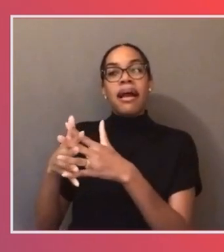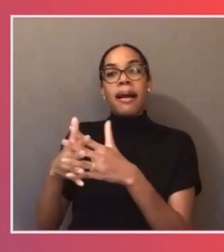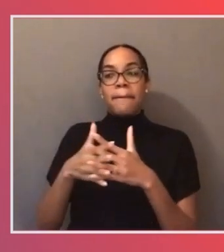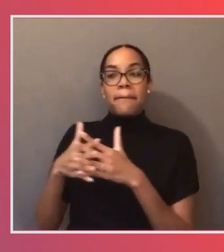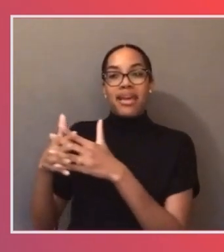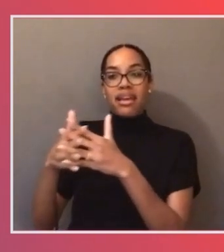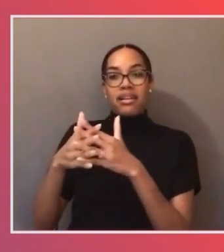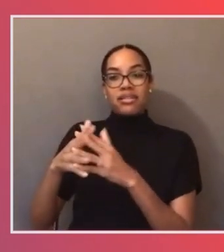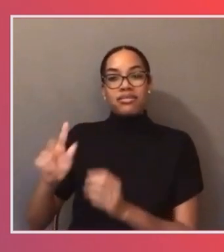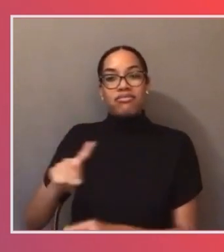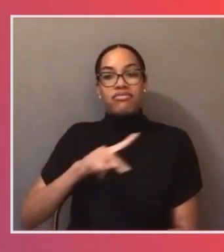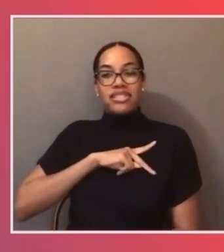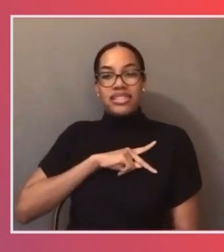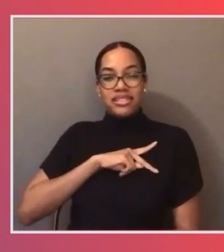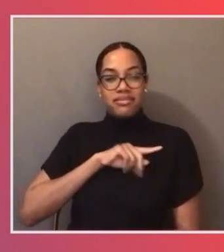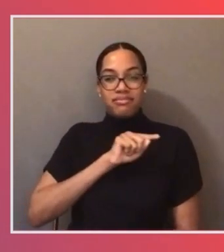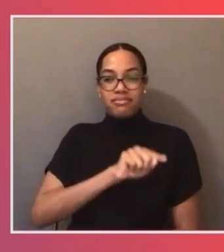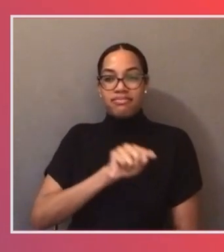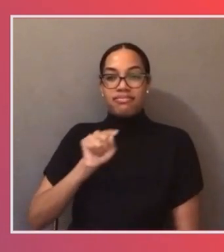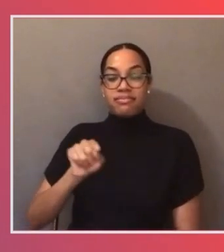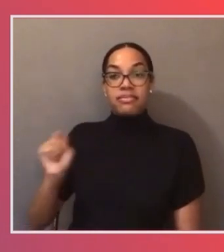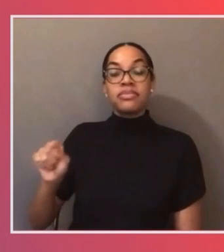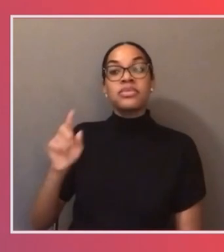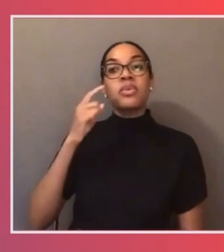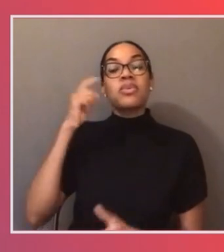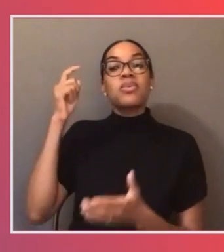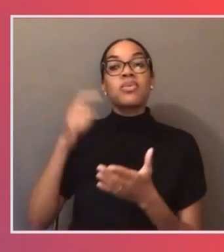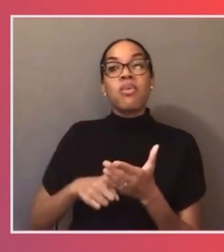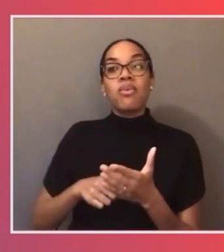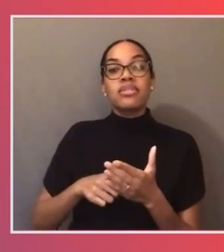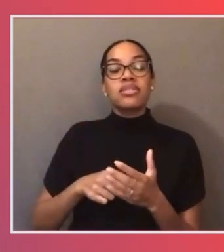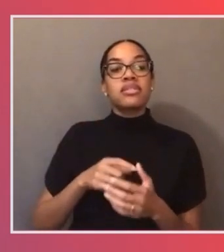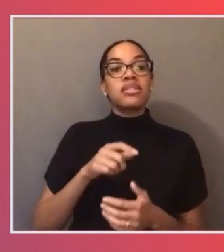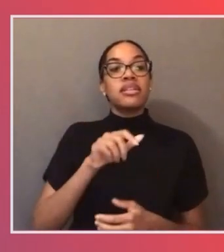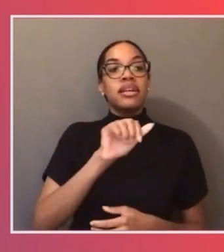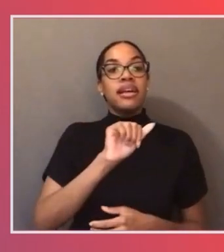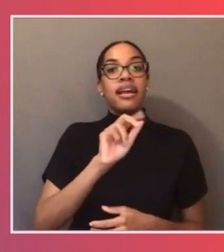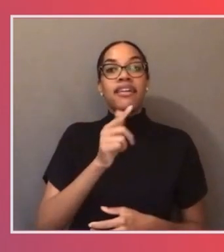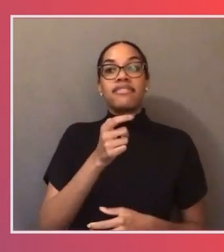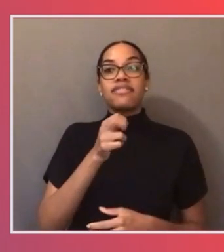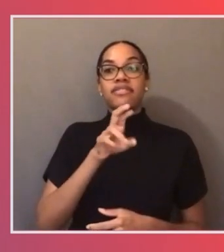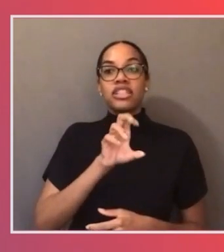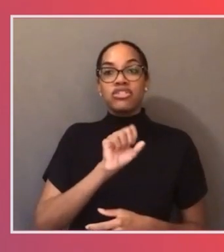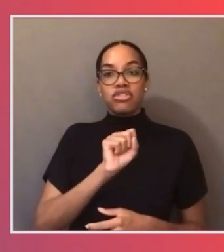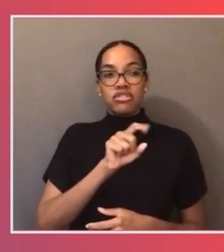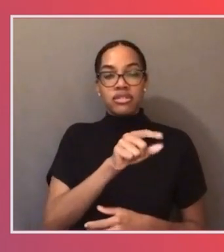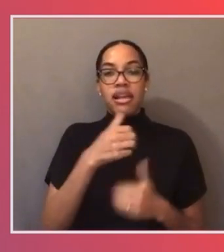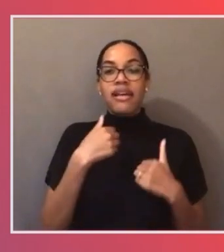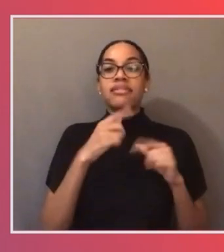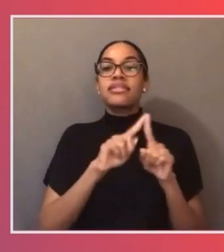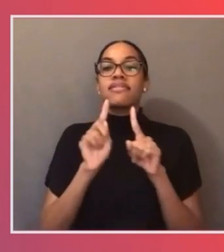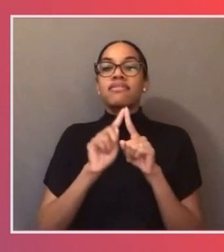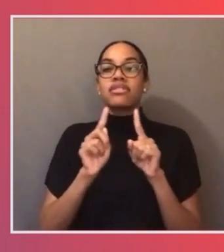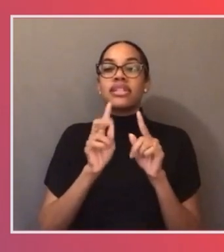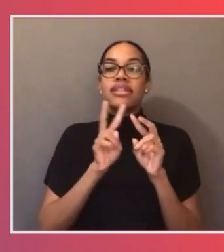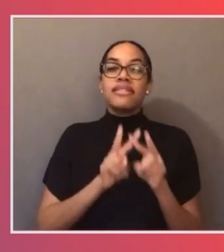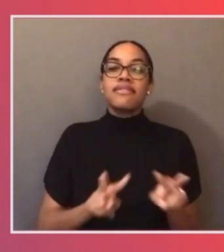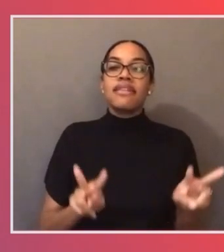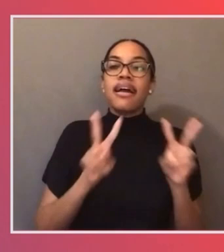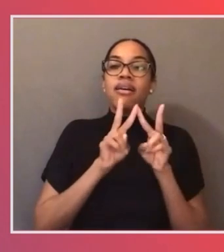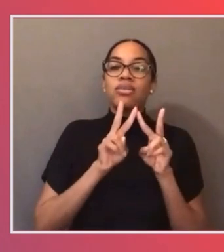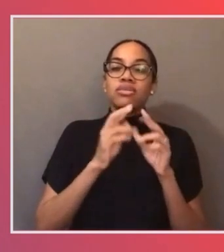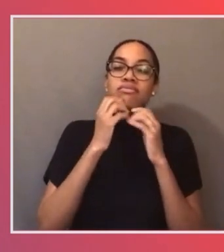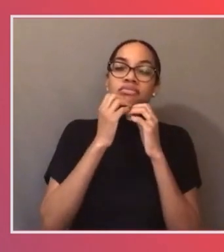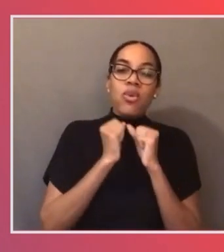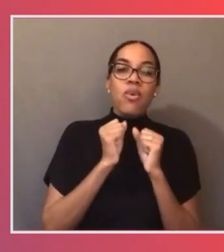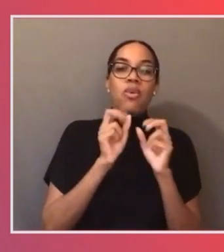the Avengers and the films that are reflective of the core values of who we are as Americans. You know,